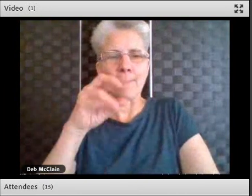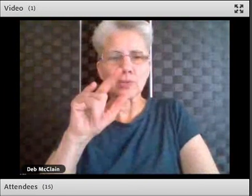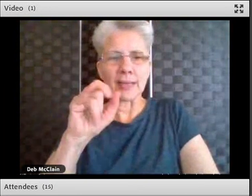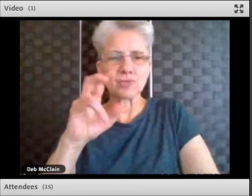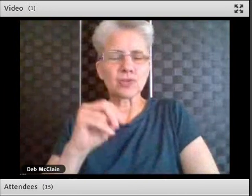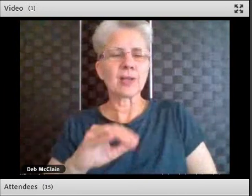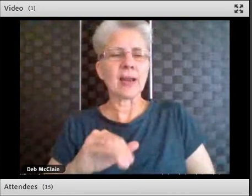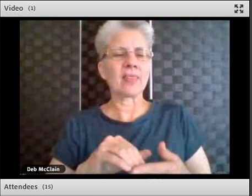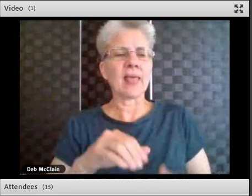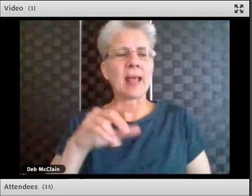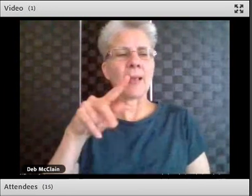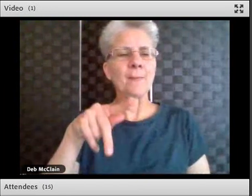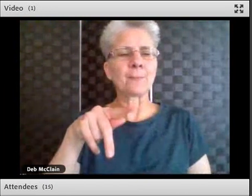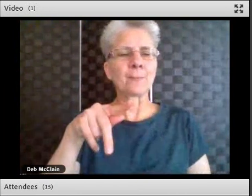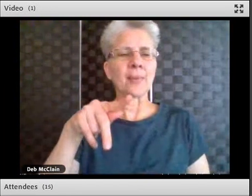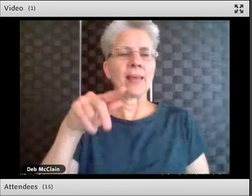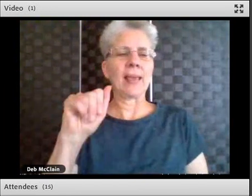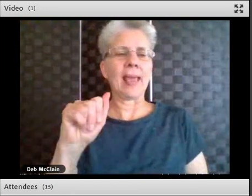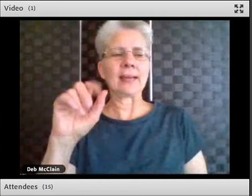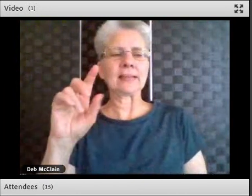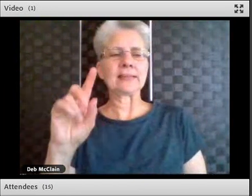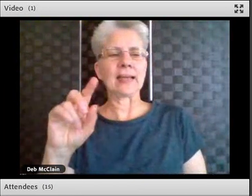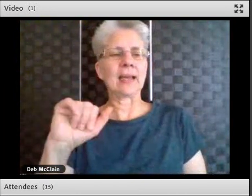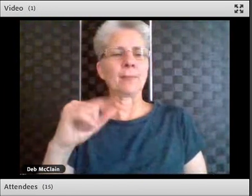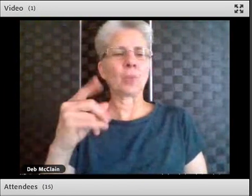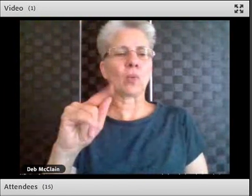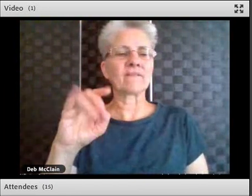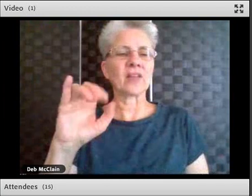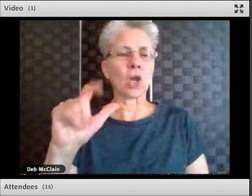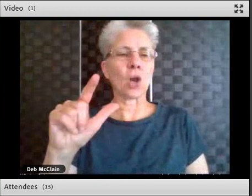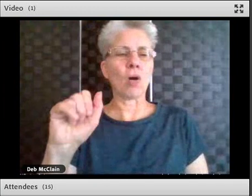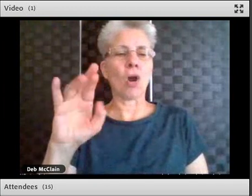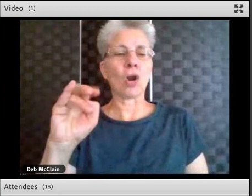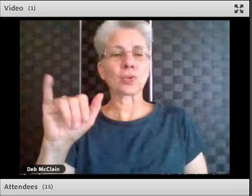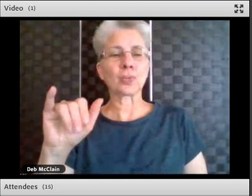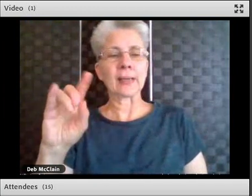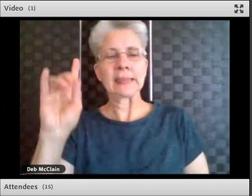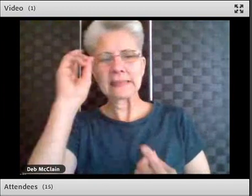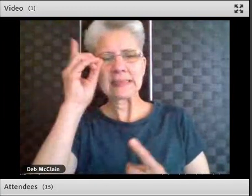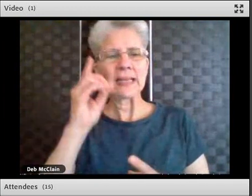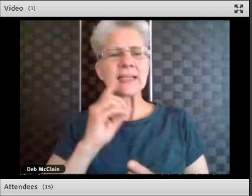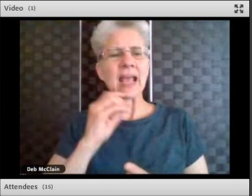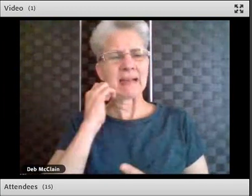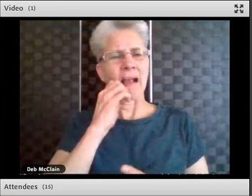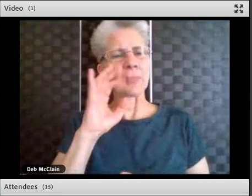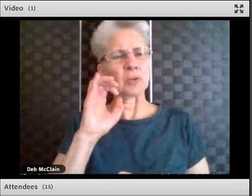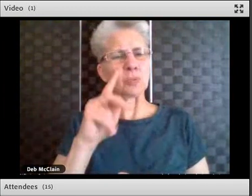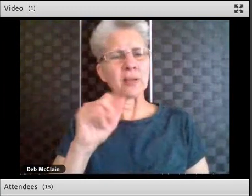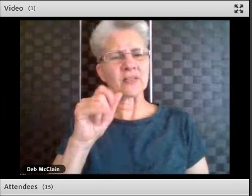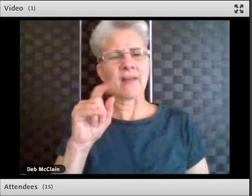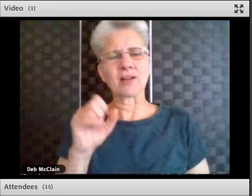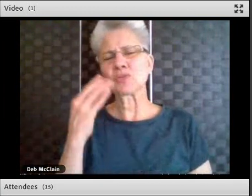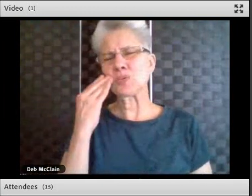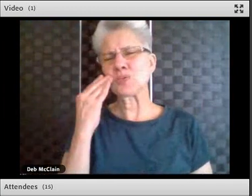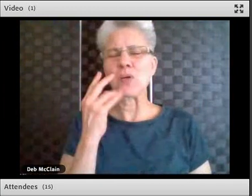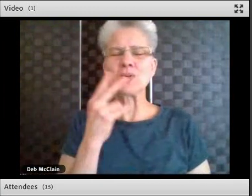then PAD or peripheral artery disease. And common risk factors, again, these are pretty common sense.